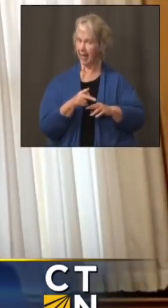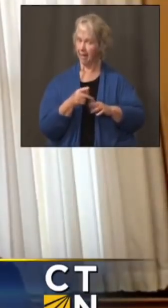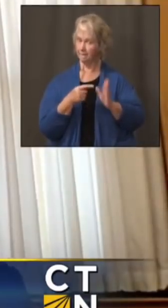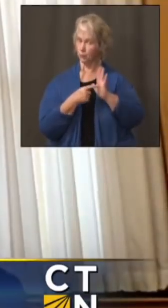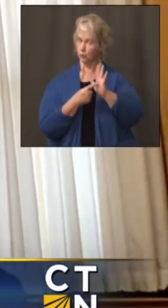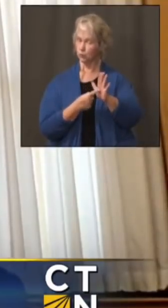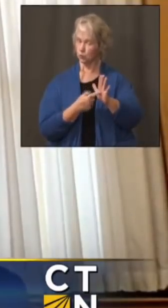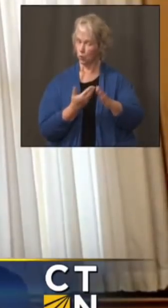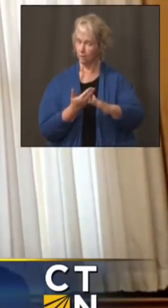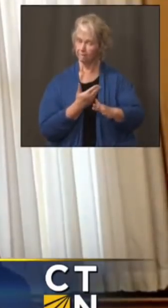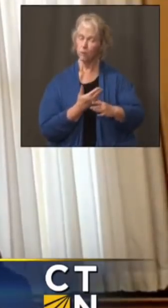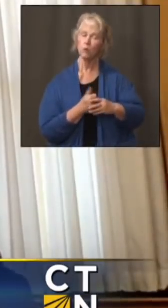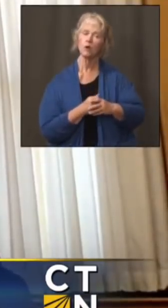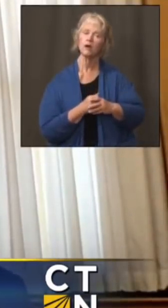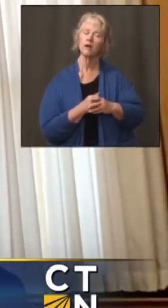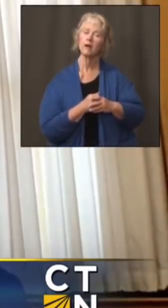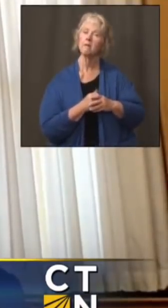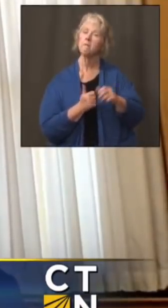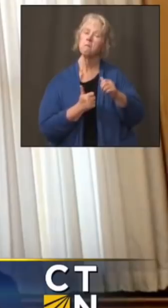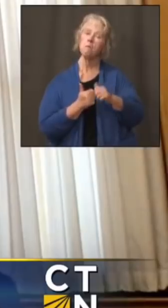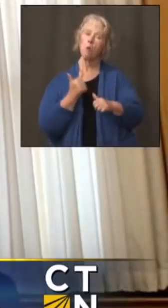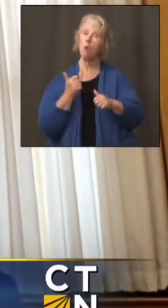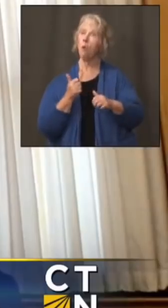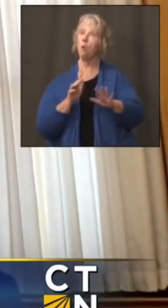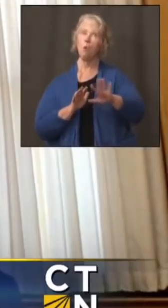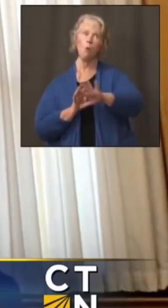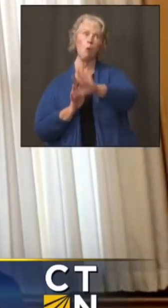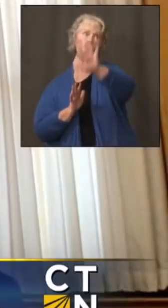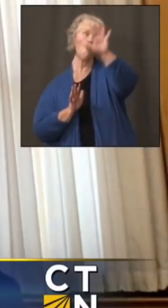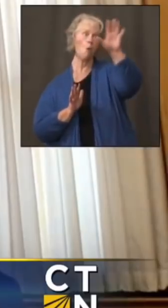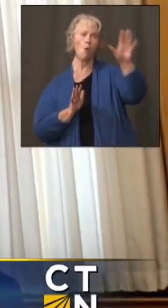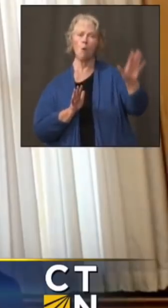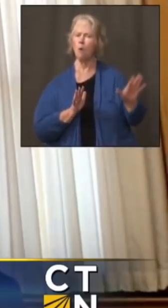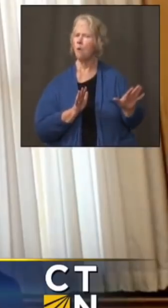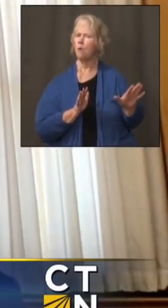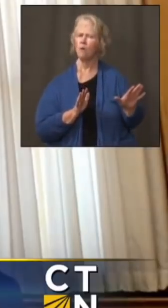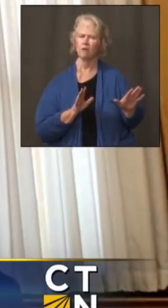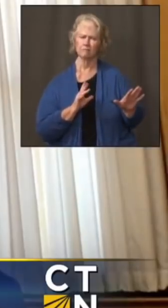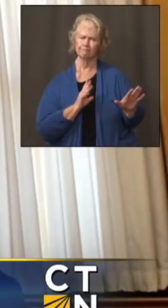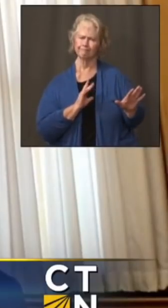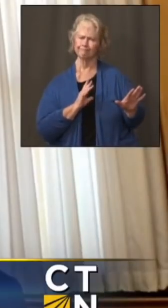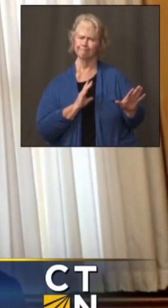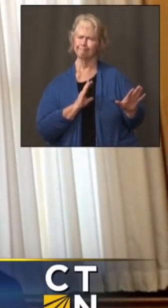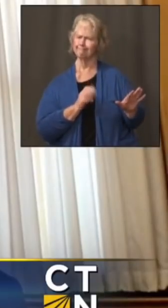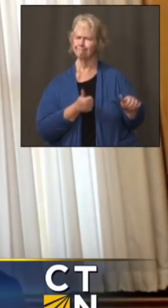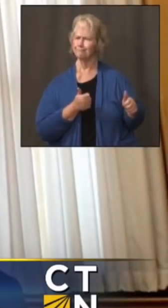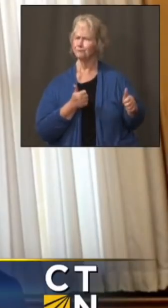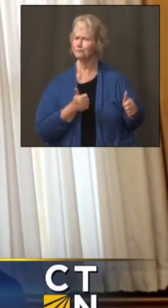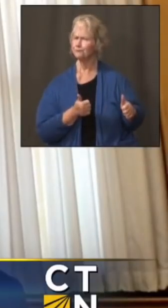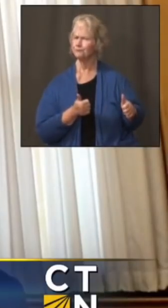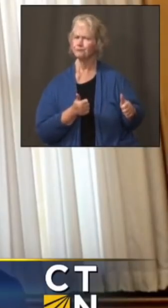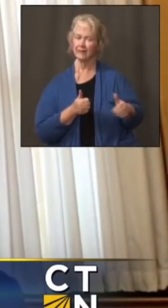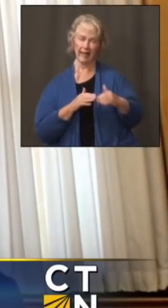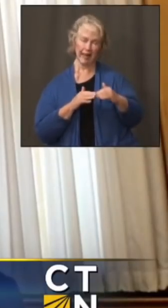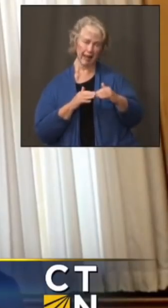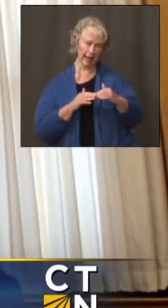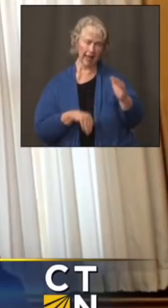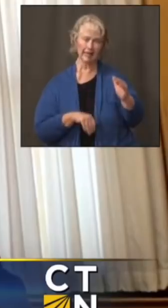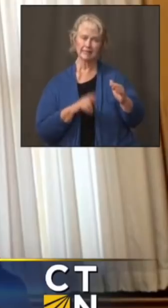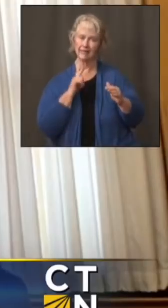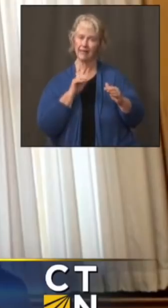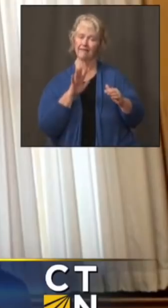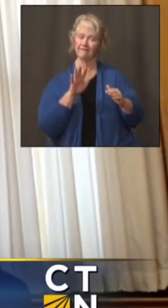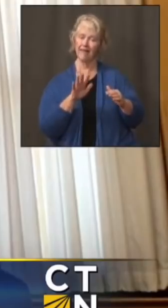up earlier, the vast majority of the state continues to be, in very good position with less than 5 cases